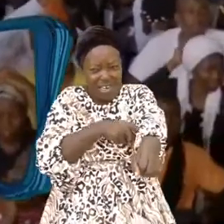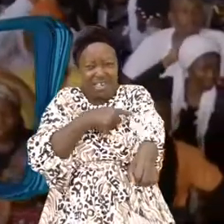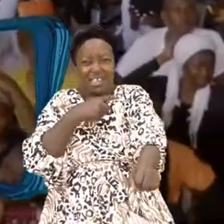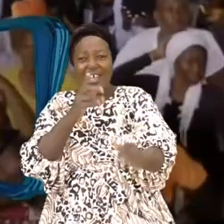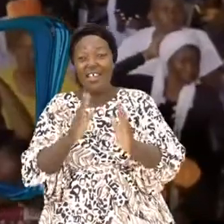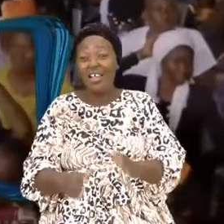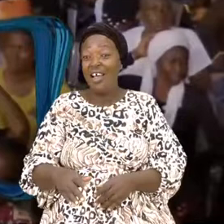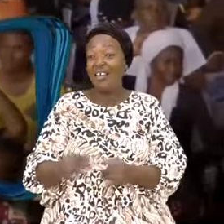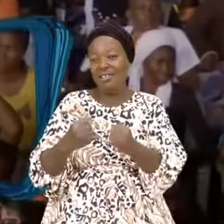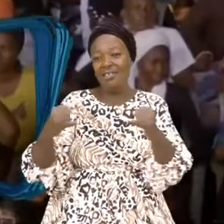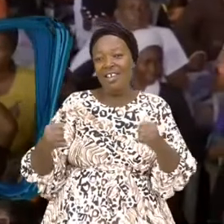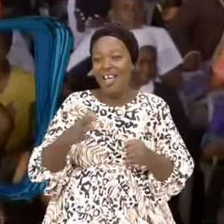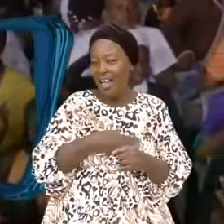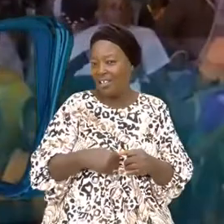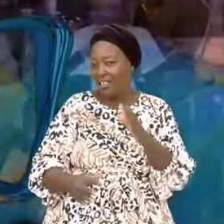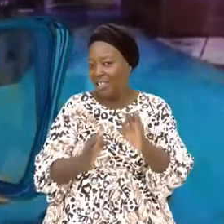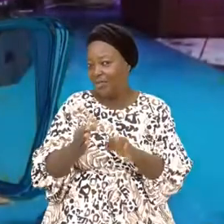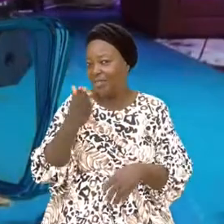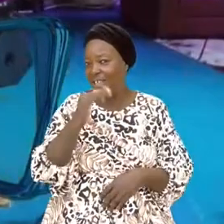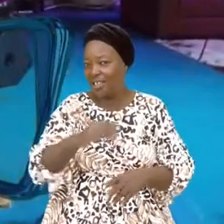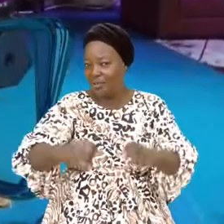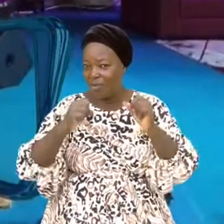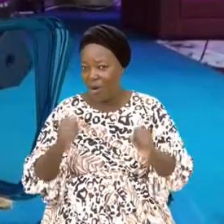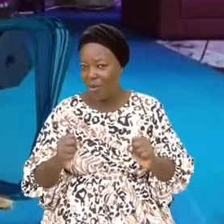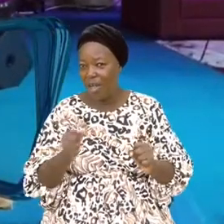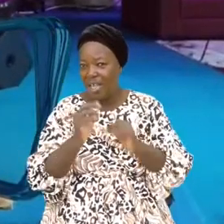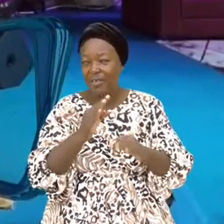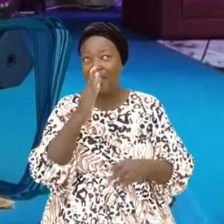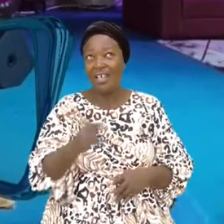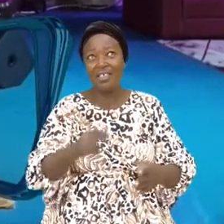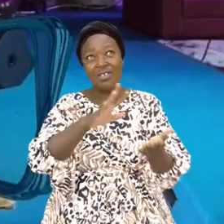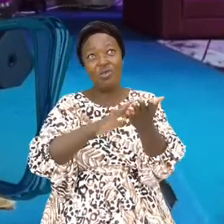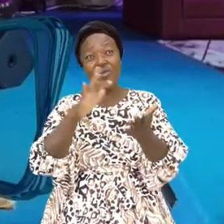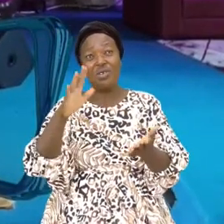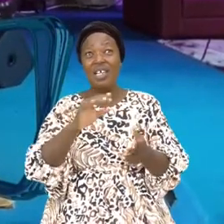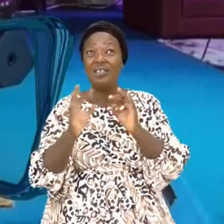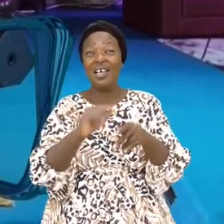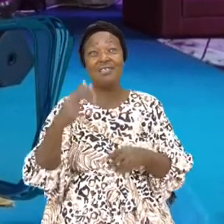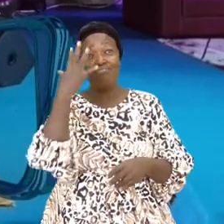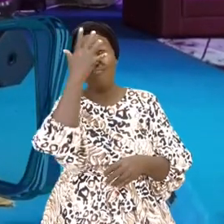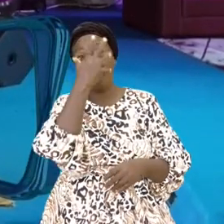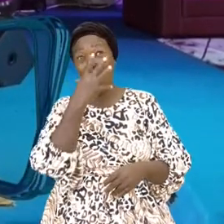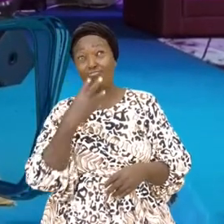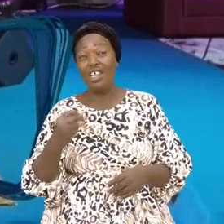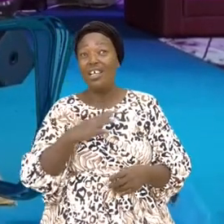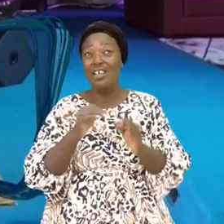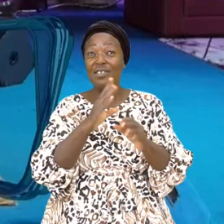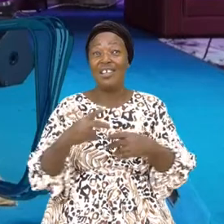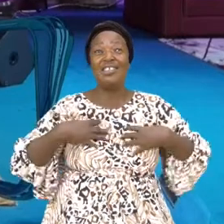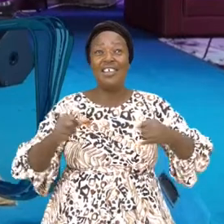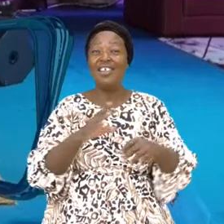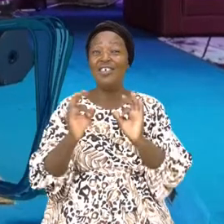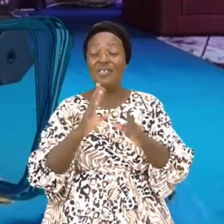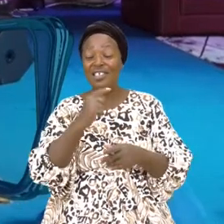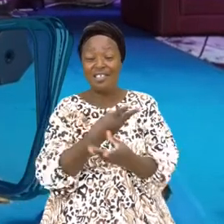if there is power, if there is glory, if there is majesty, if there is healing, if there